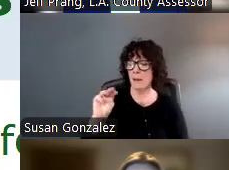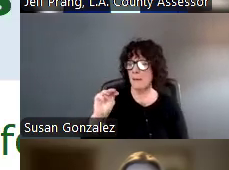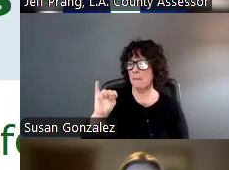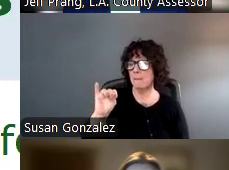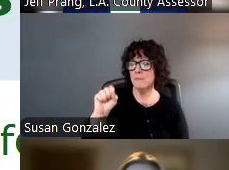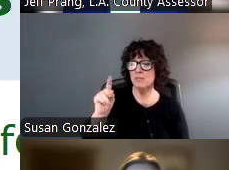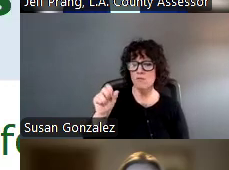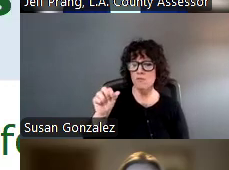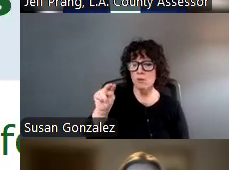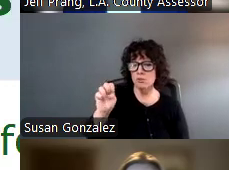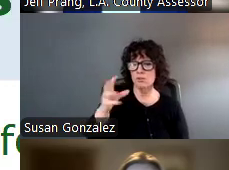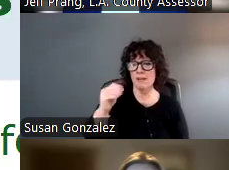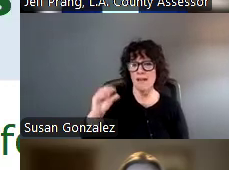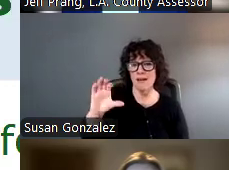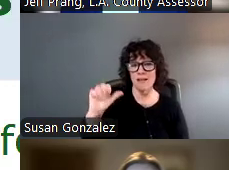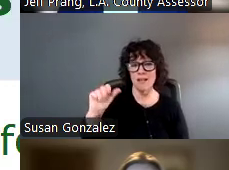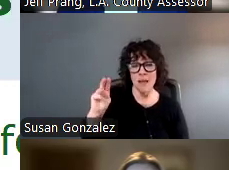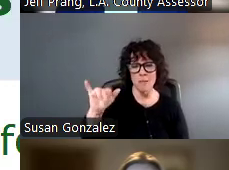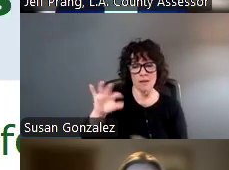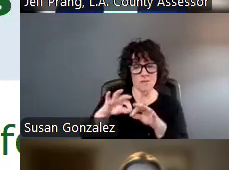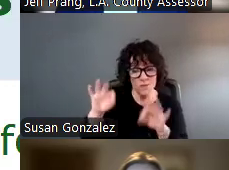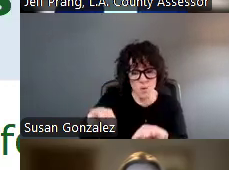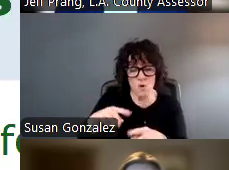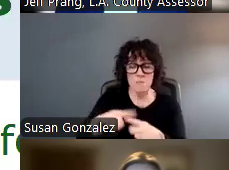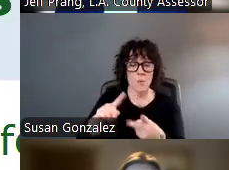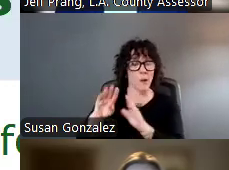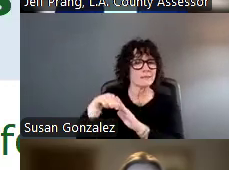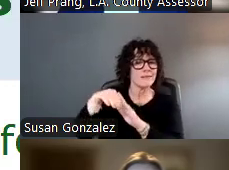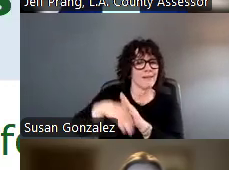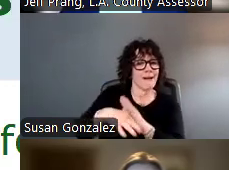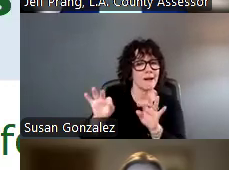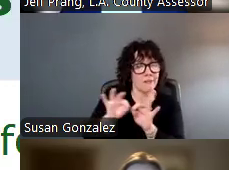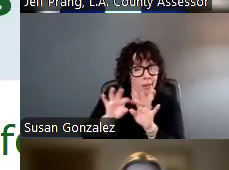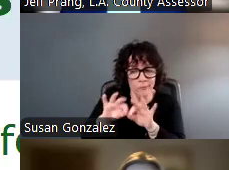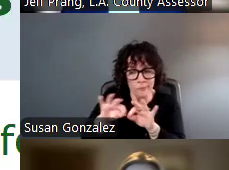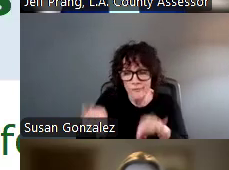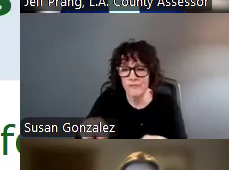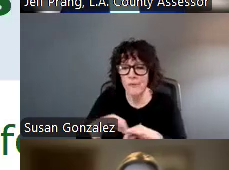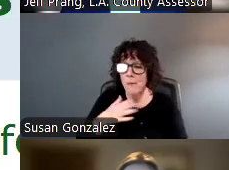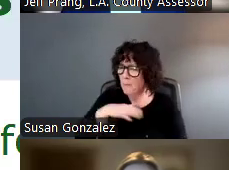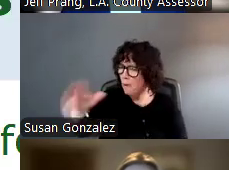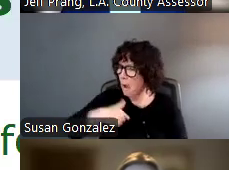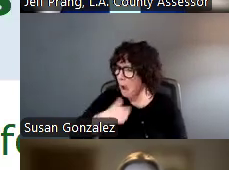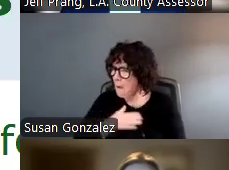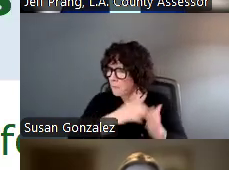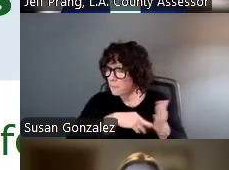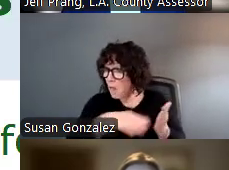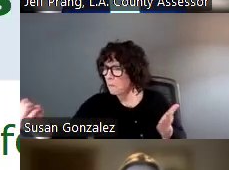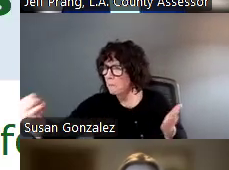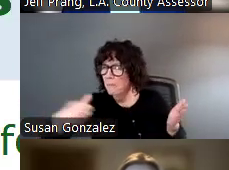All of these services, just like most government services, are done for free. You don't need to pay